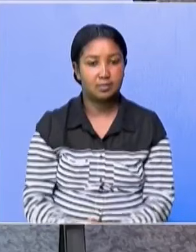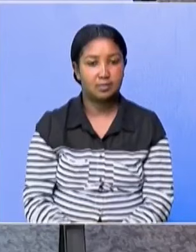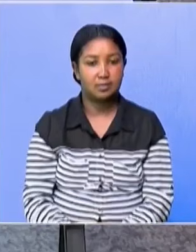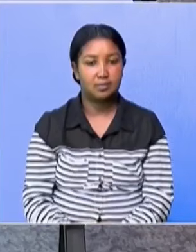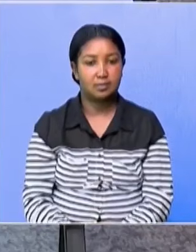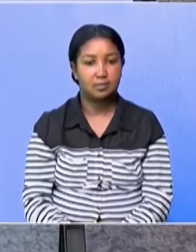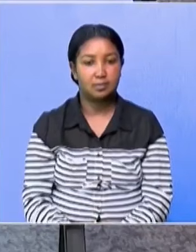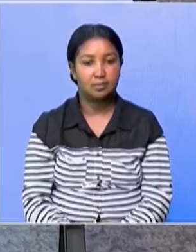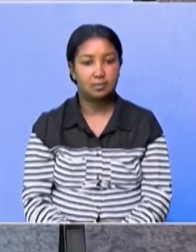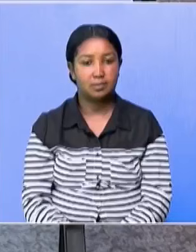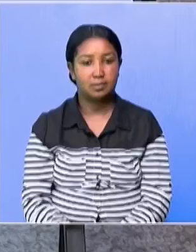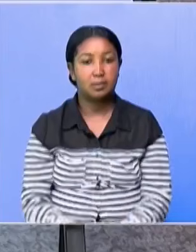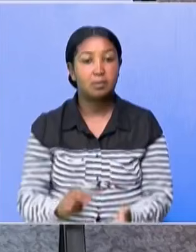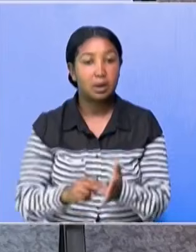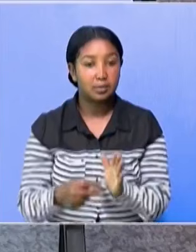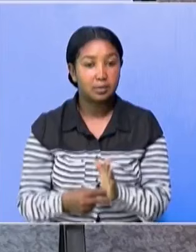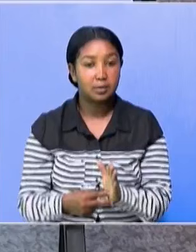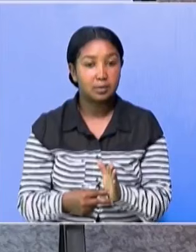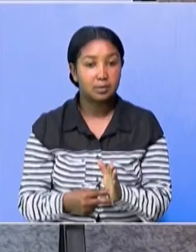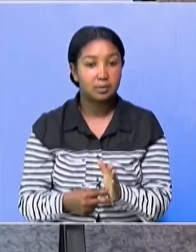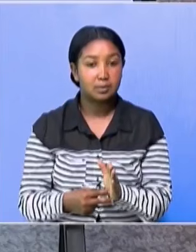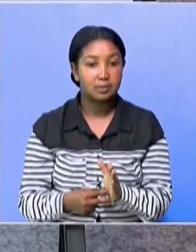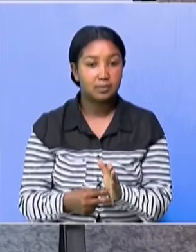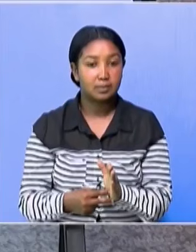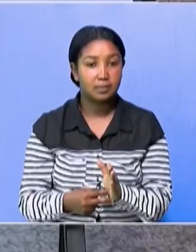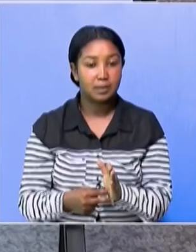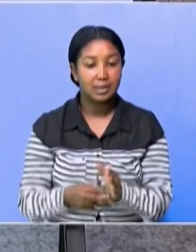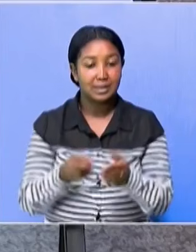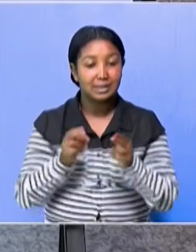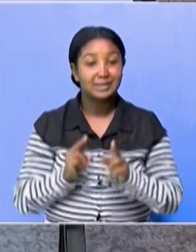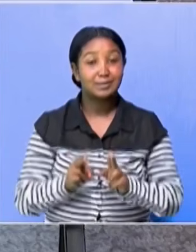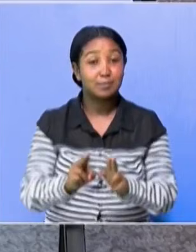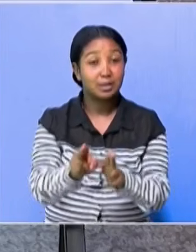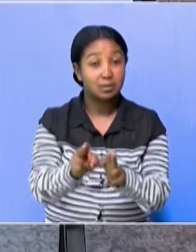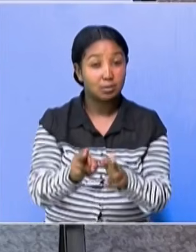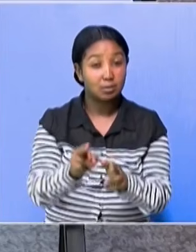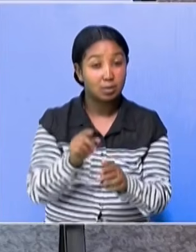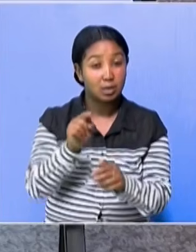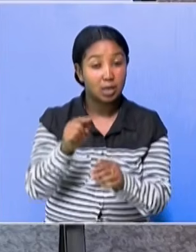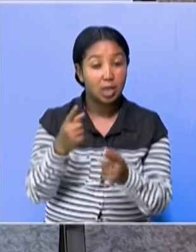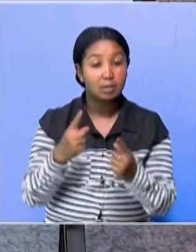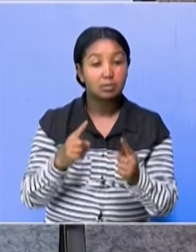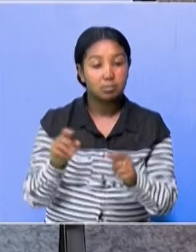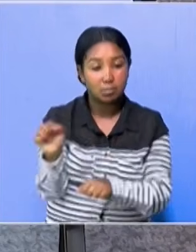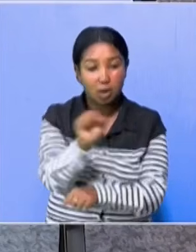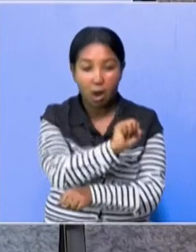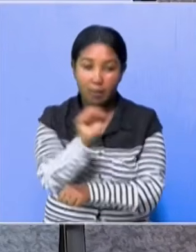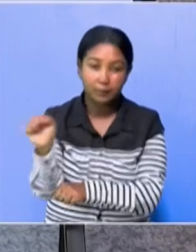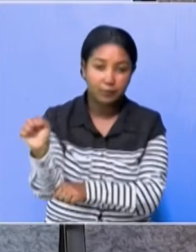Yeah. That means the speed that he driving his